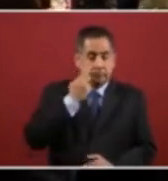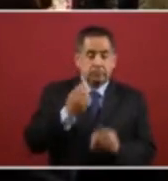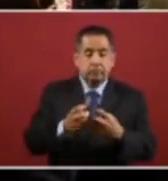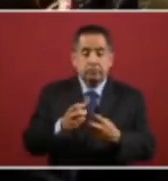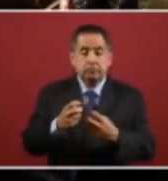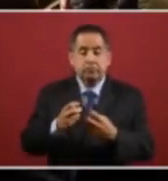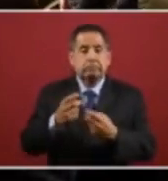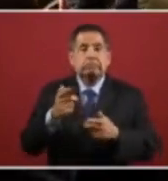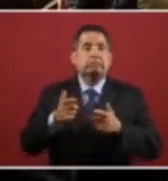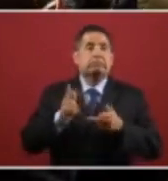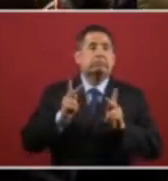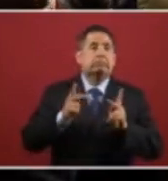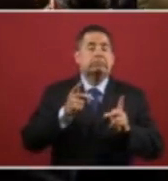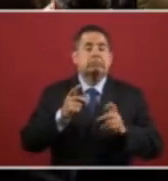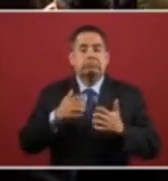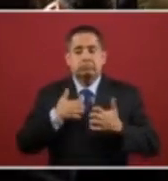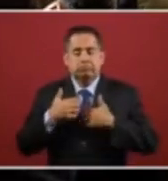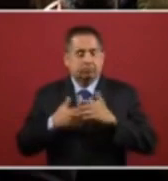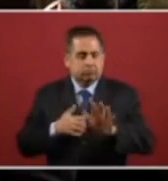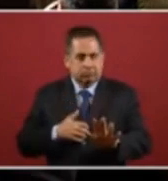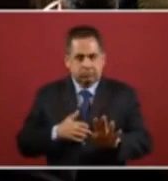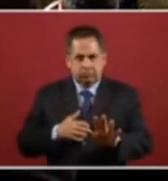Because the ones in the front,